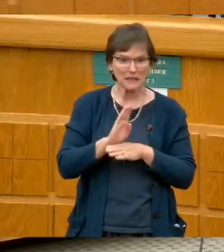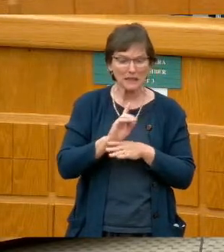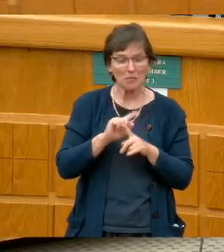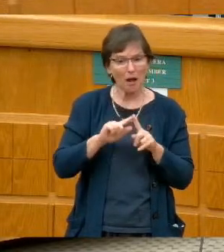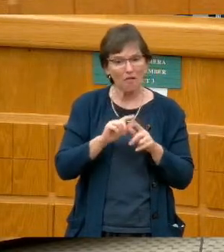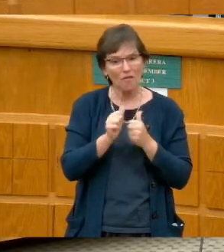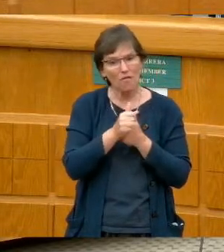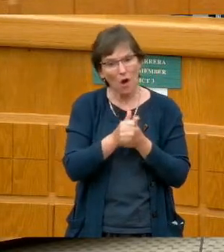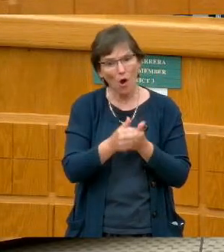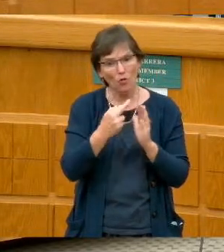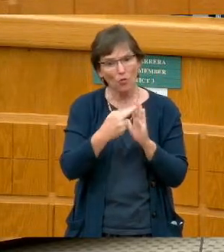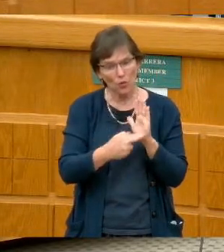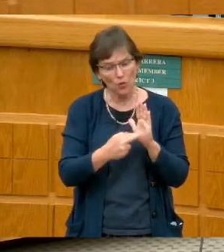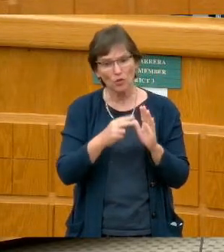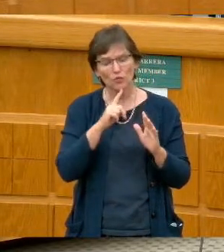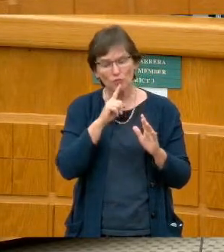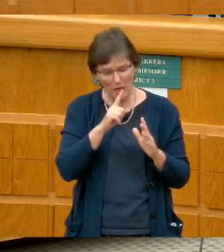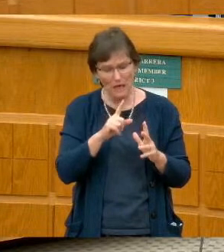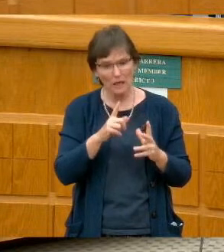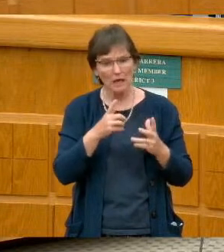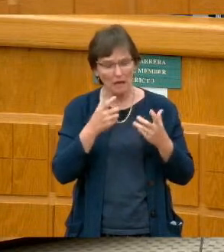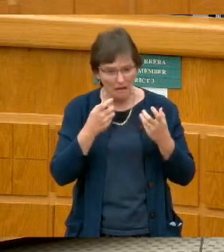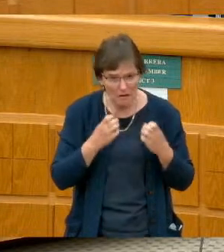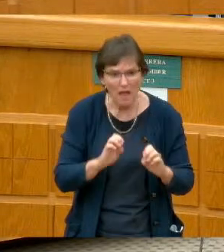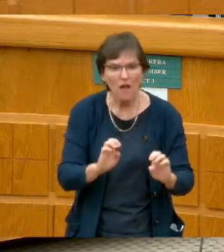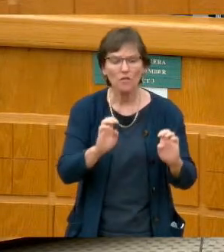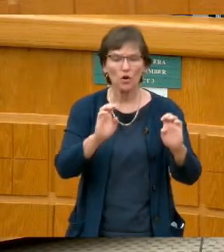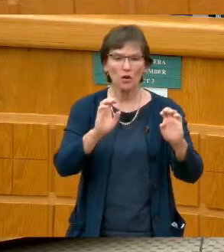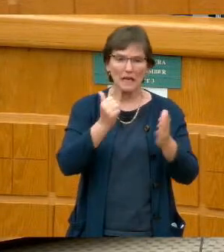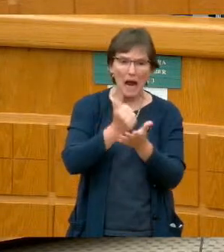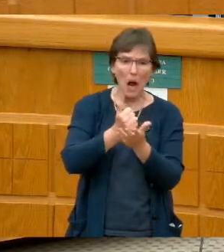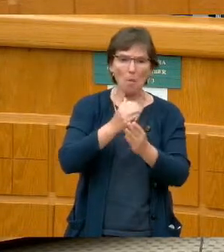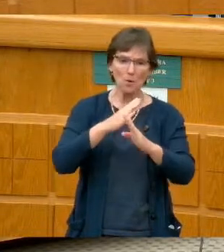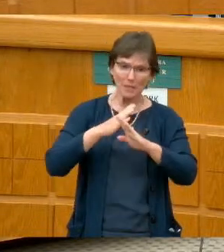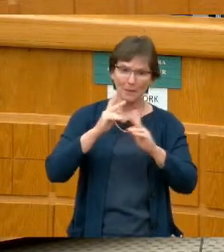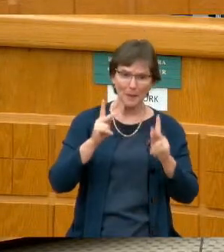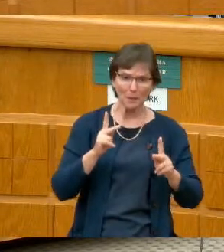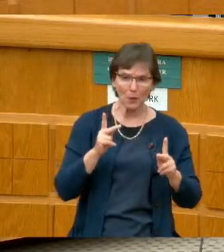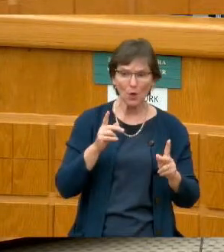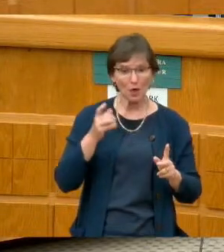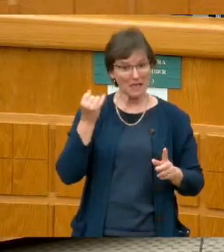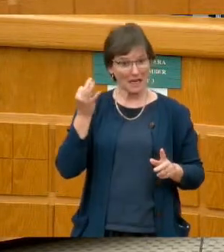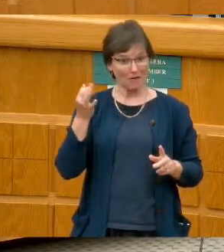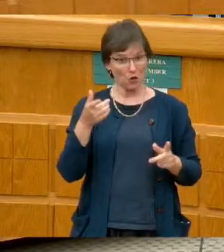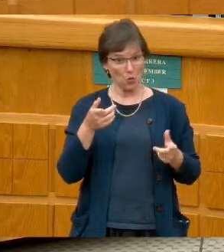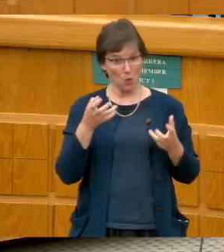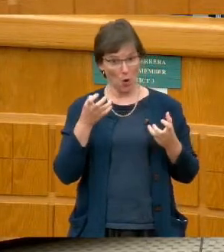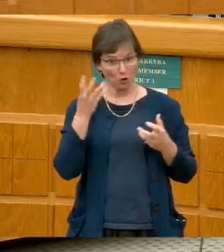So I would encourage you, if you are going to go out to eat, to see if they've won their